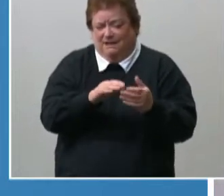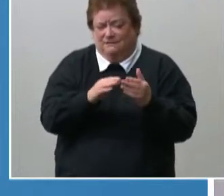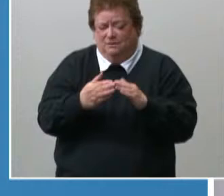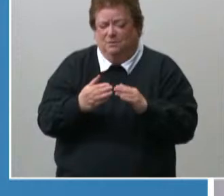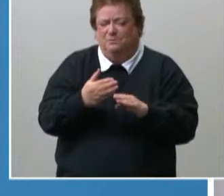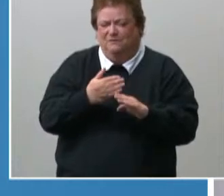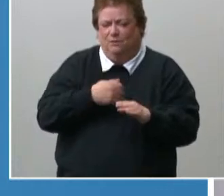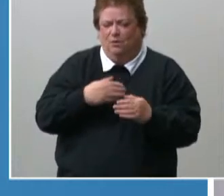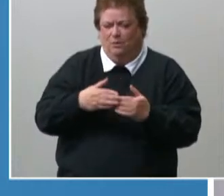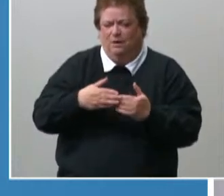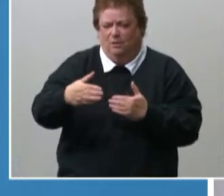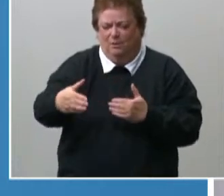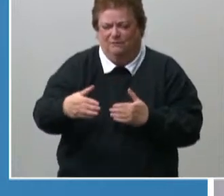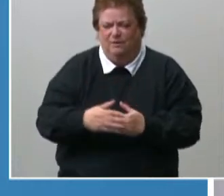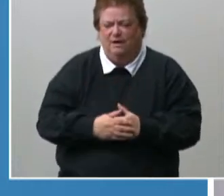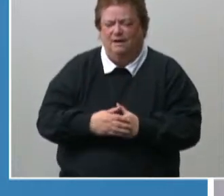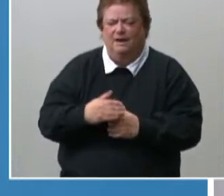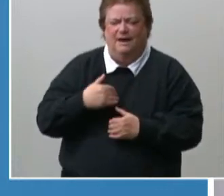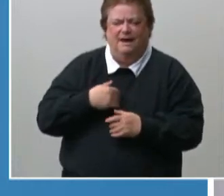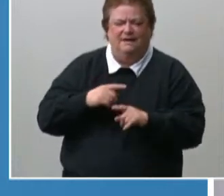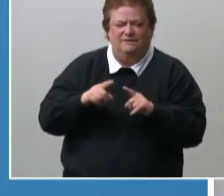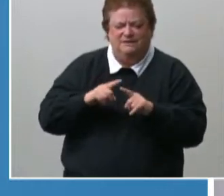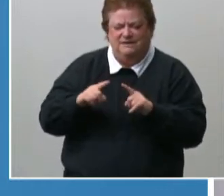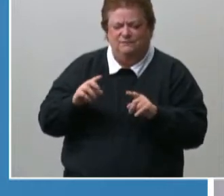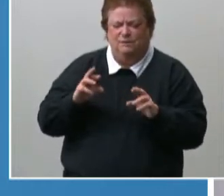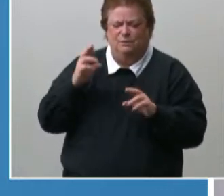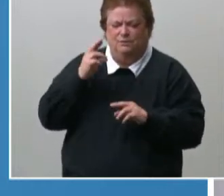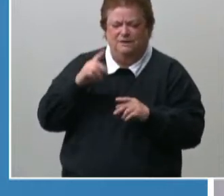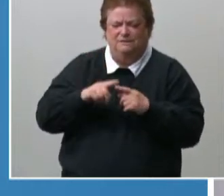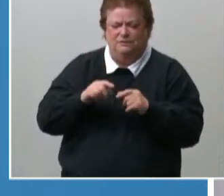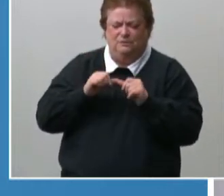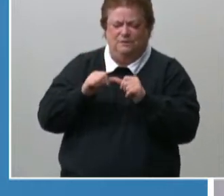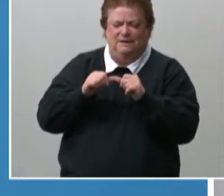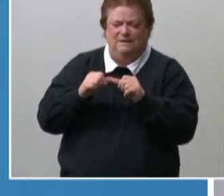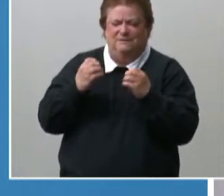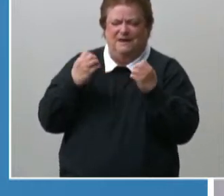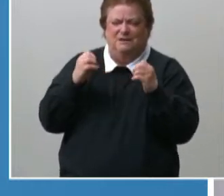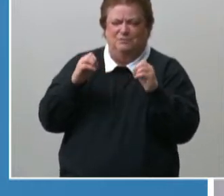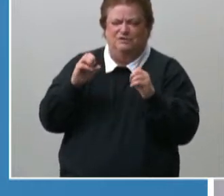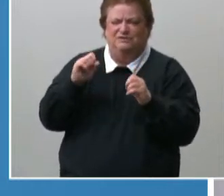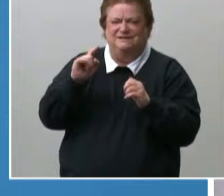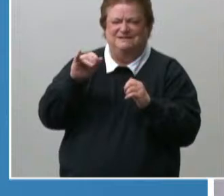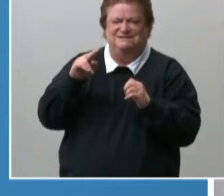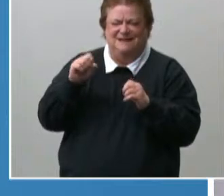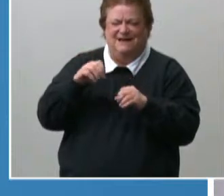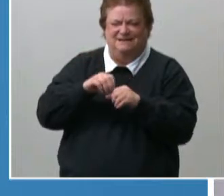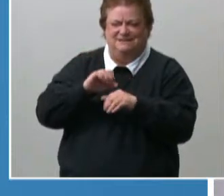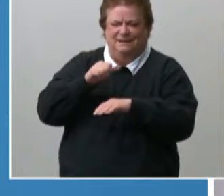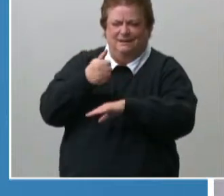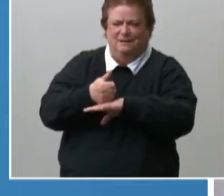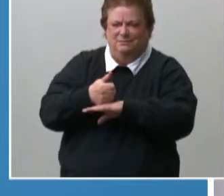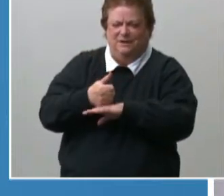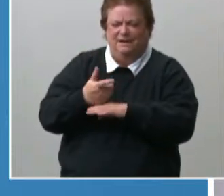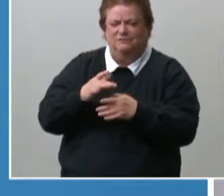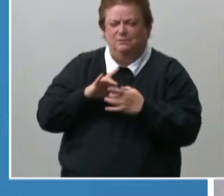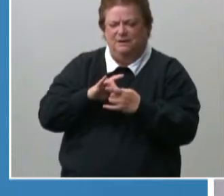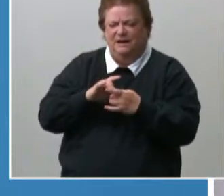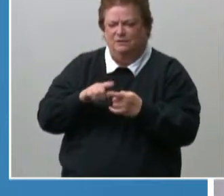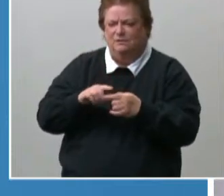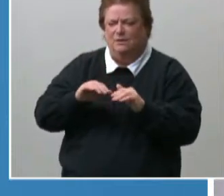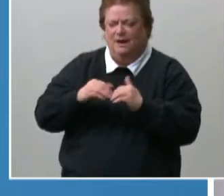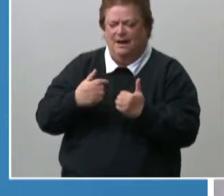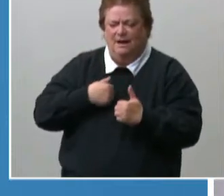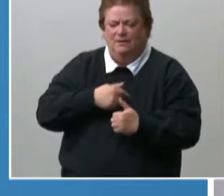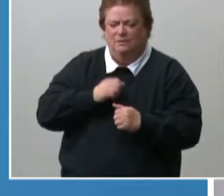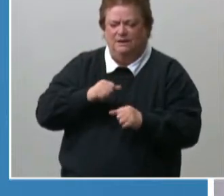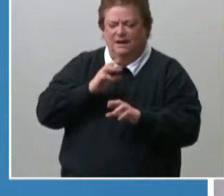And sometimes there are different reasons to keep an emergency status in place related to how we can respond and